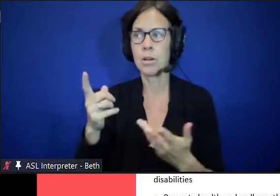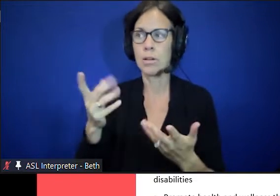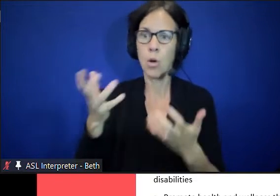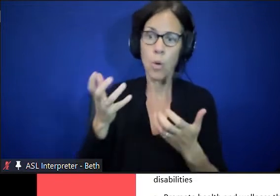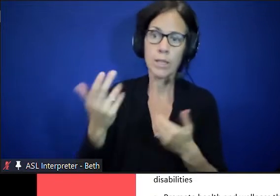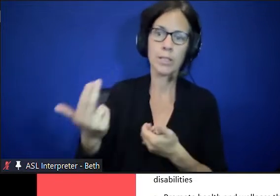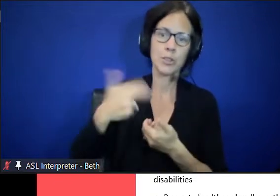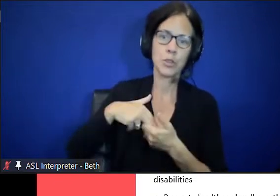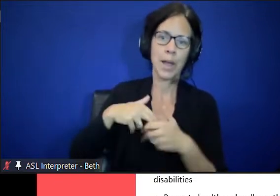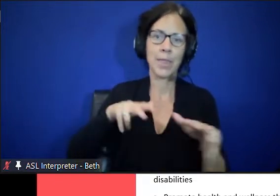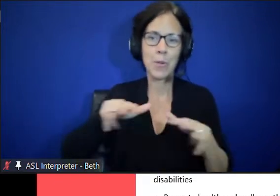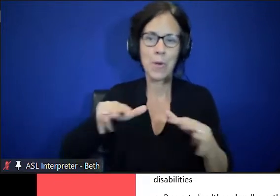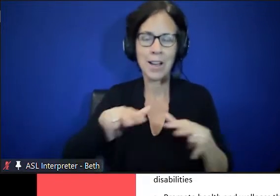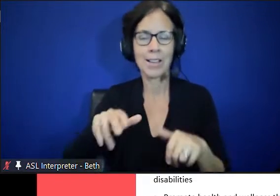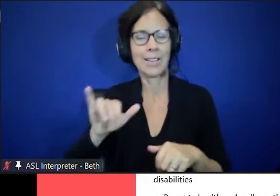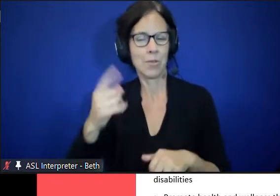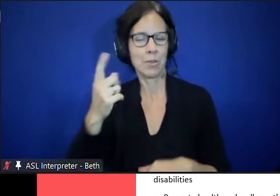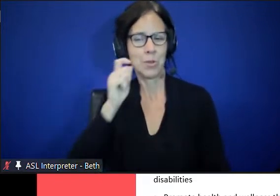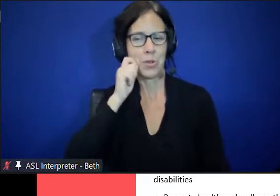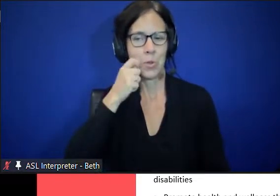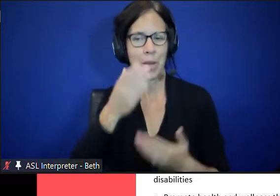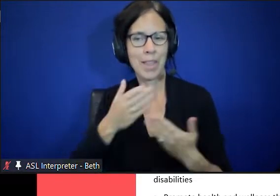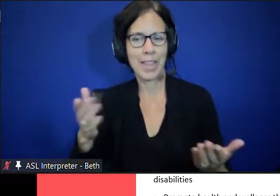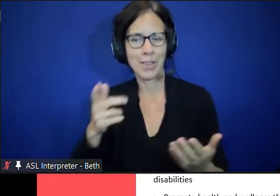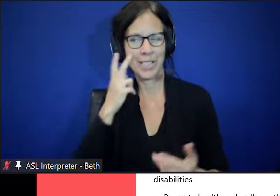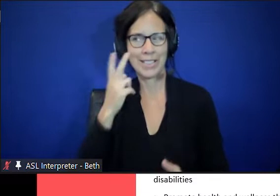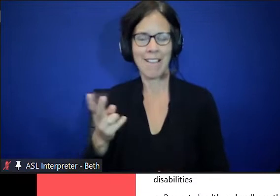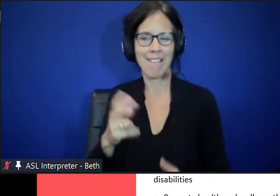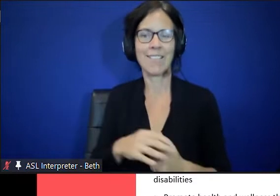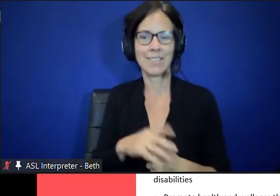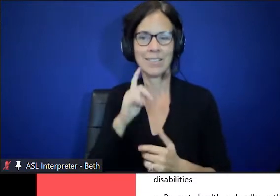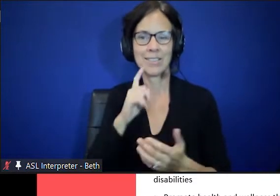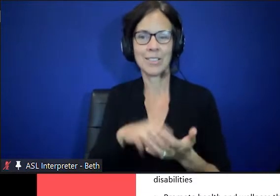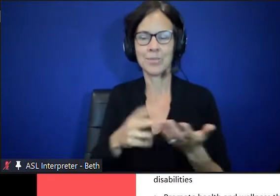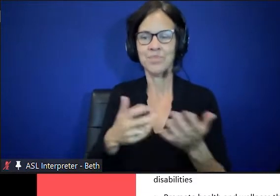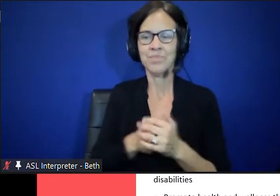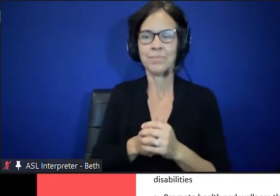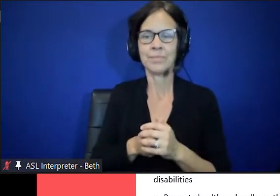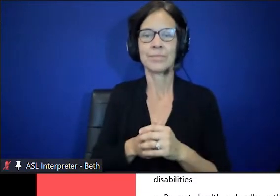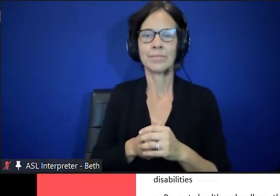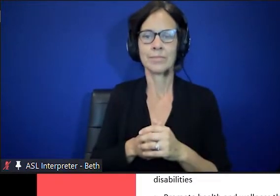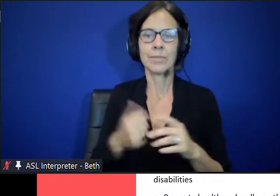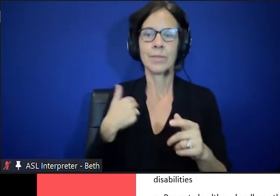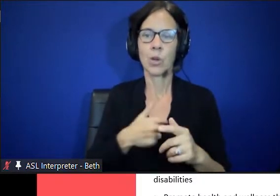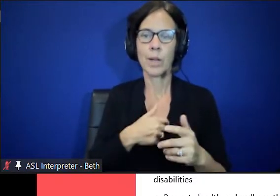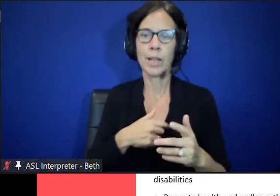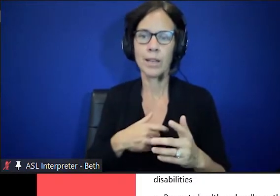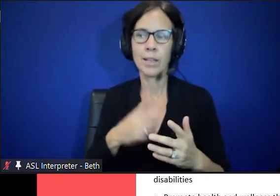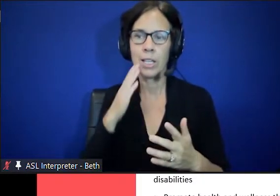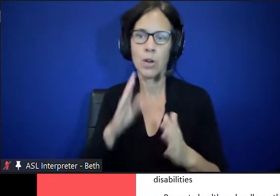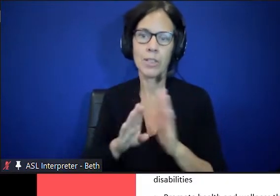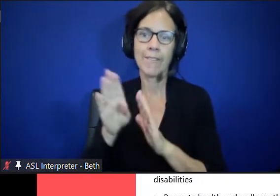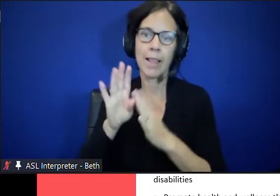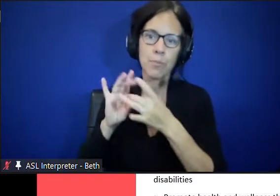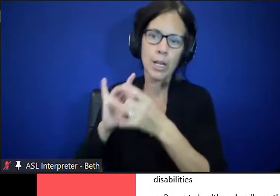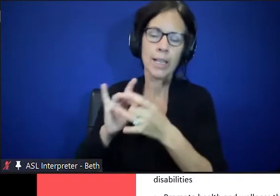in on the walk. And that was one really cool thing that we got to see as we kind of created relationships with the